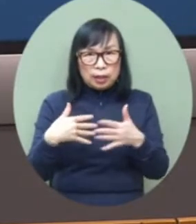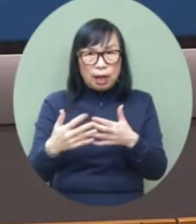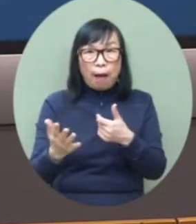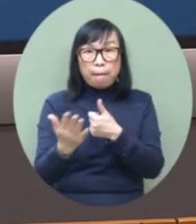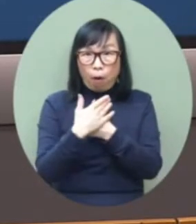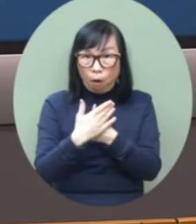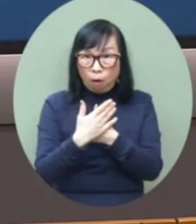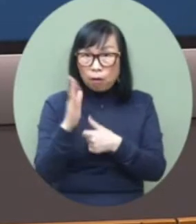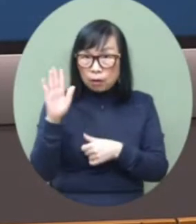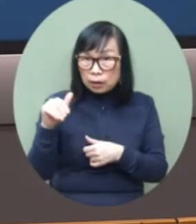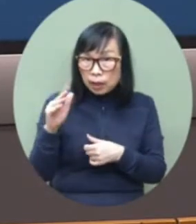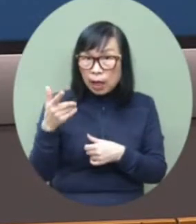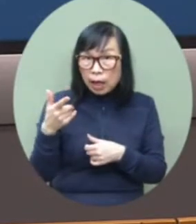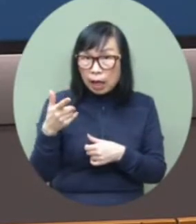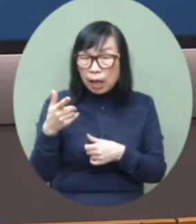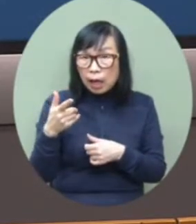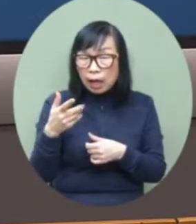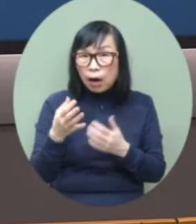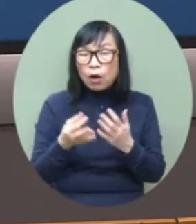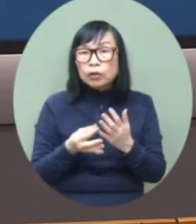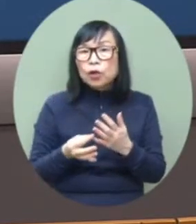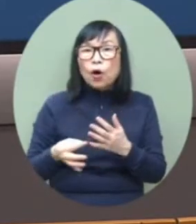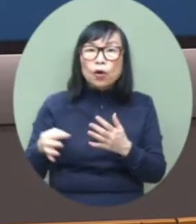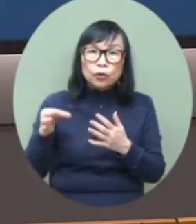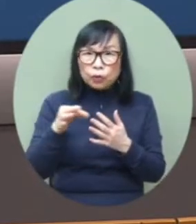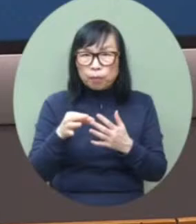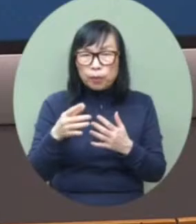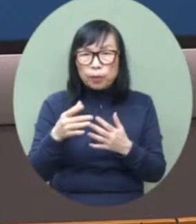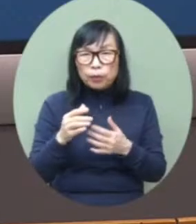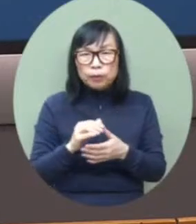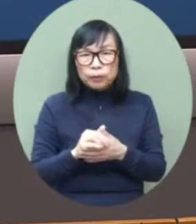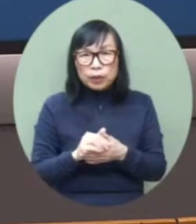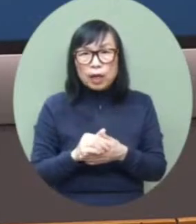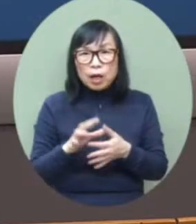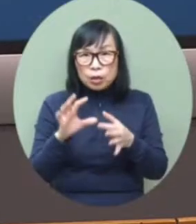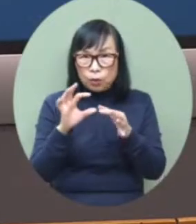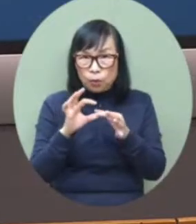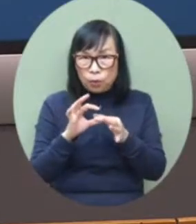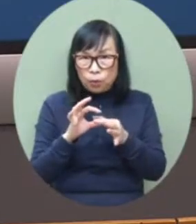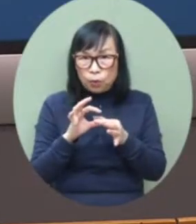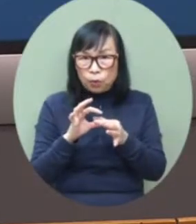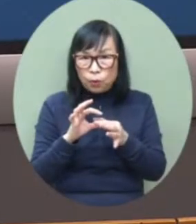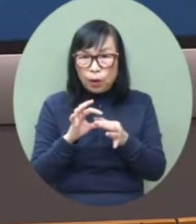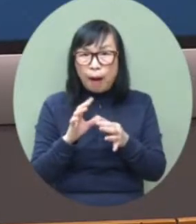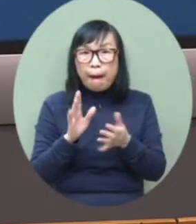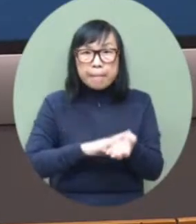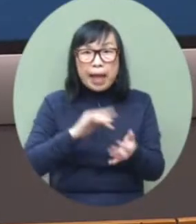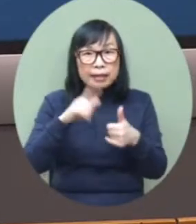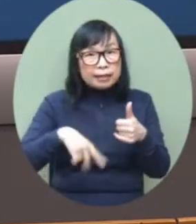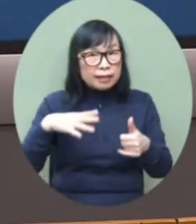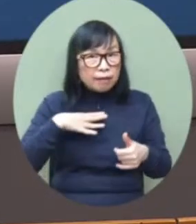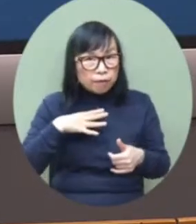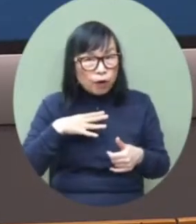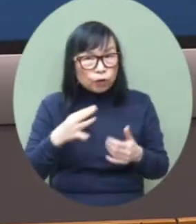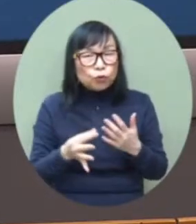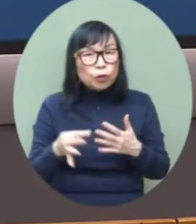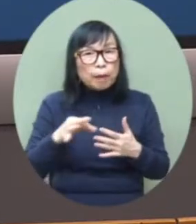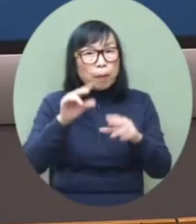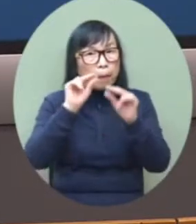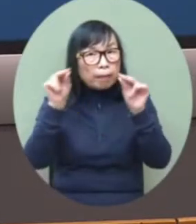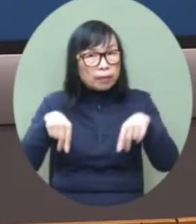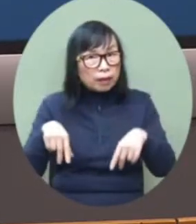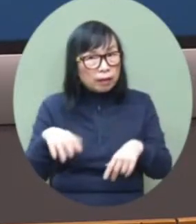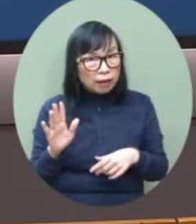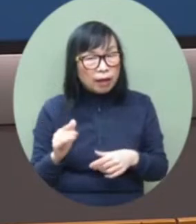sector staff handle further inquiries relating to